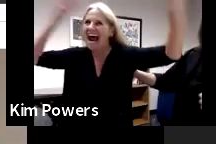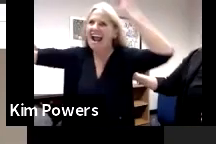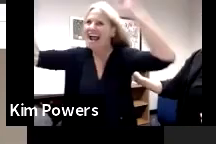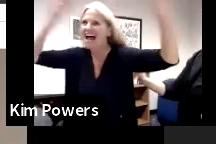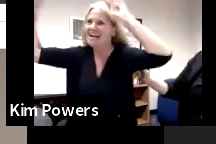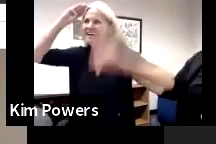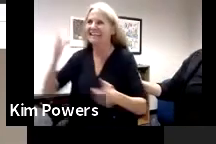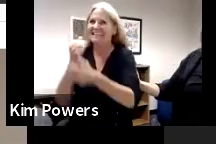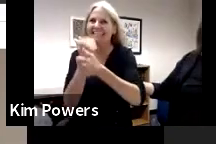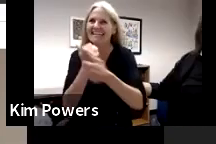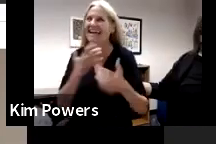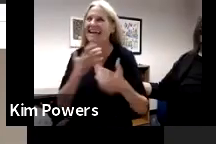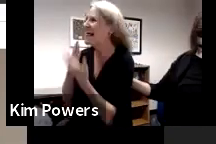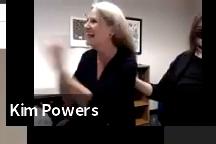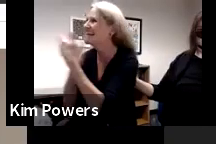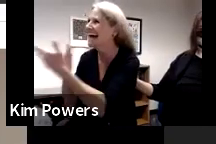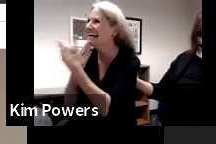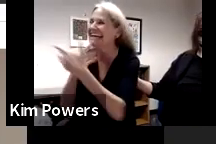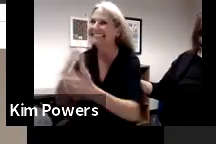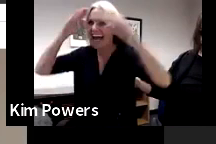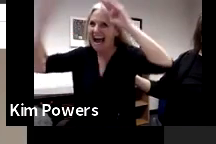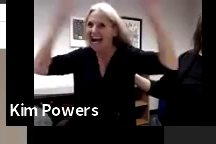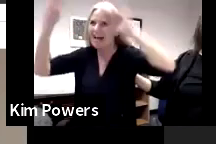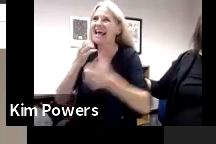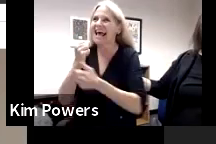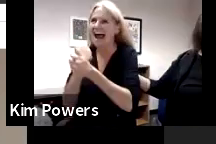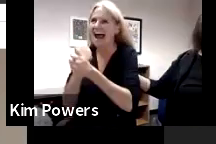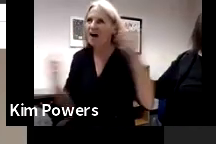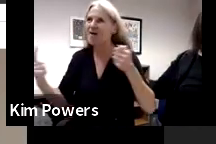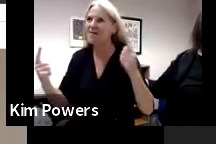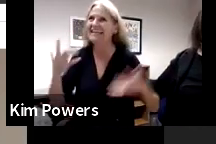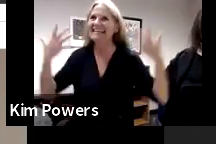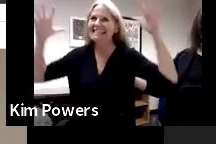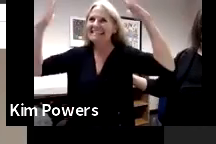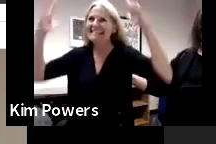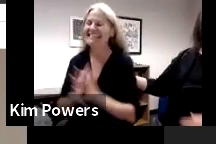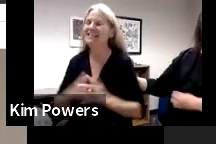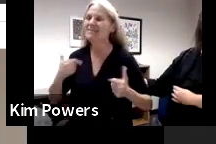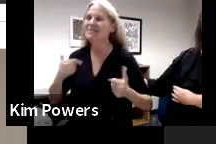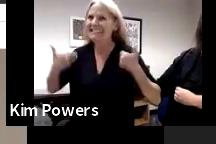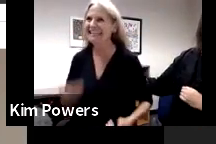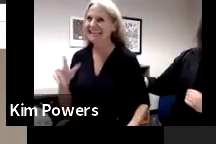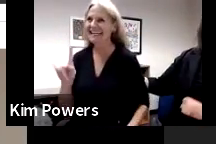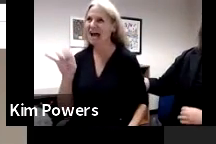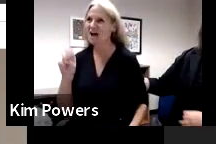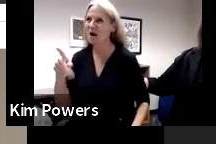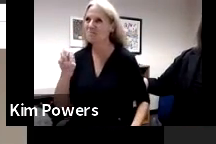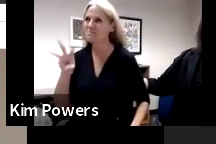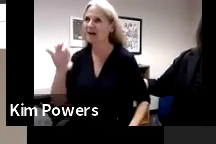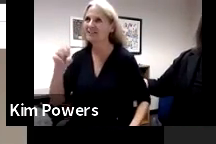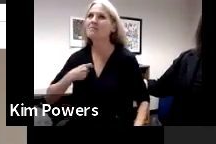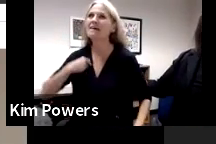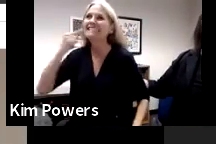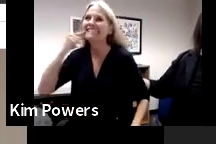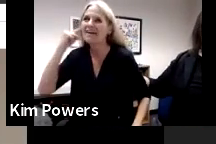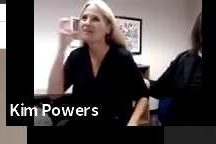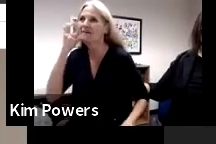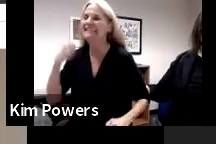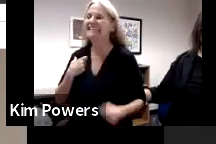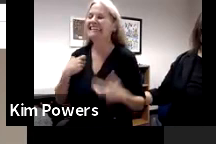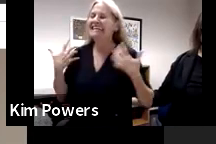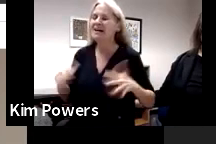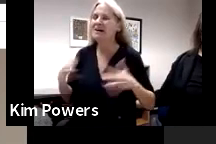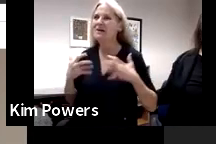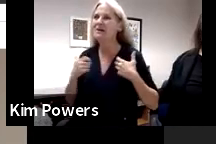Yes, hello, everybody. Thank you very much for your time. Hello, everyone. My name is Kim